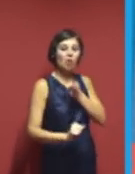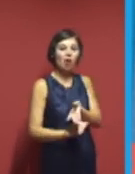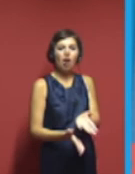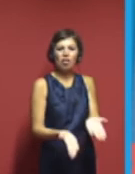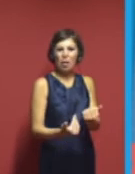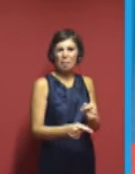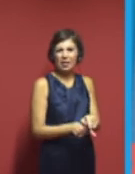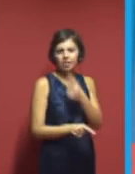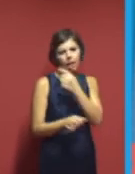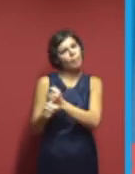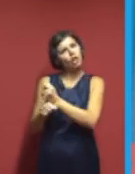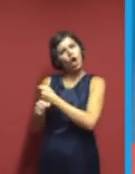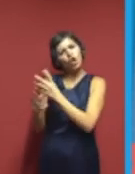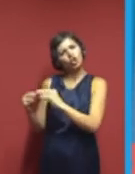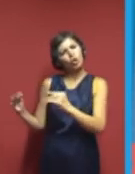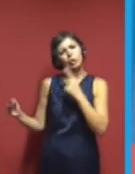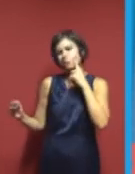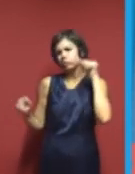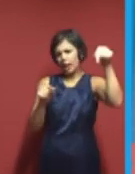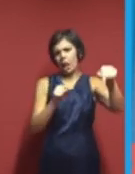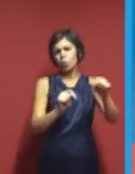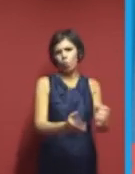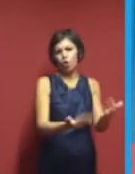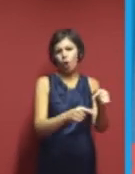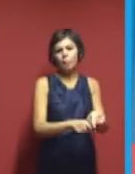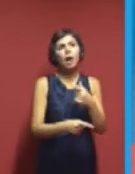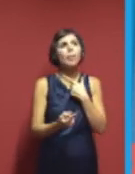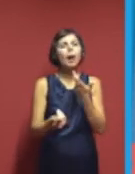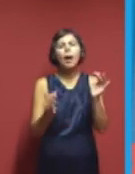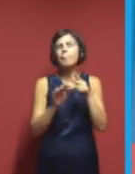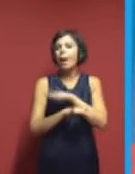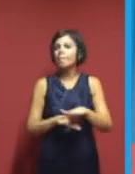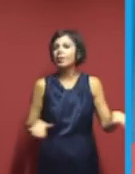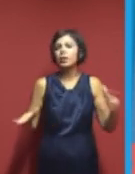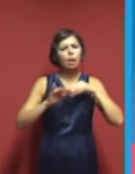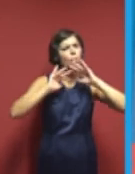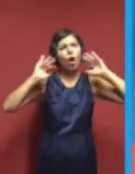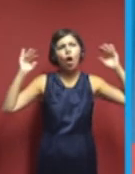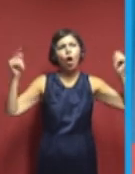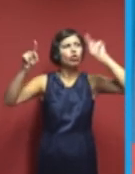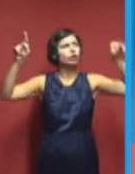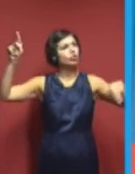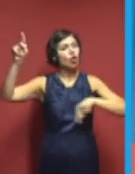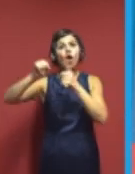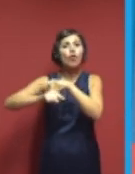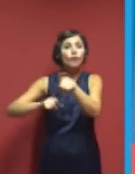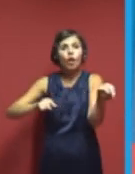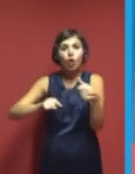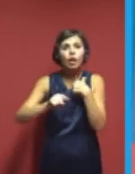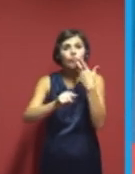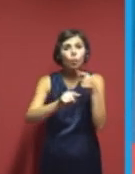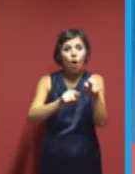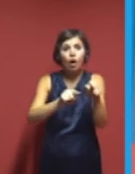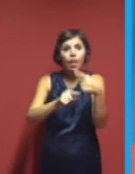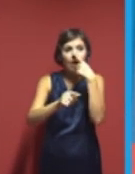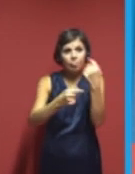world. So if you're interested in having kids making activities in your city, please come talk to me during the weekend or shoot me an email.